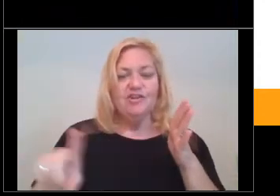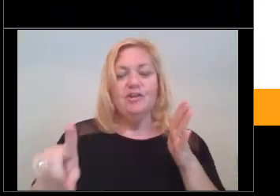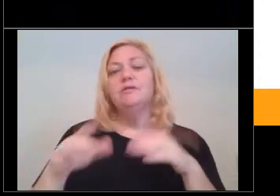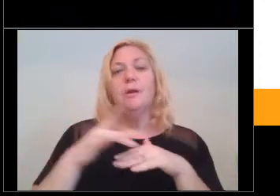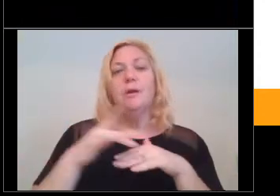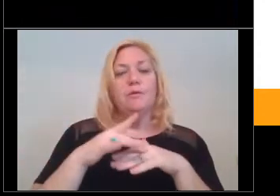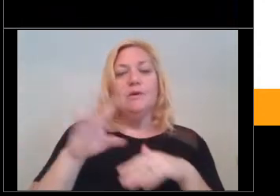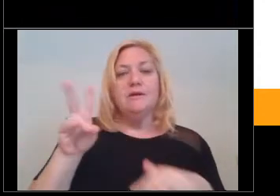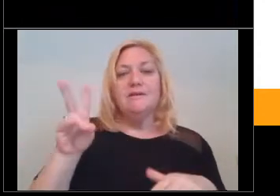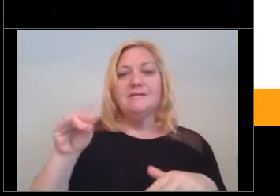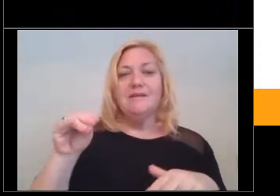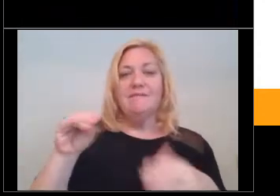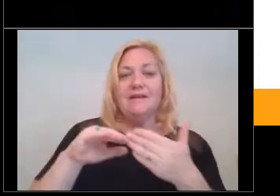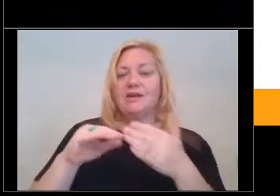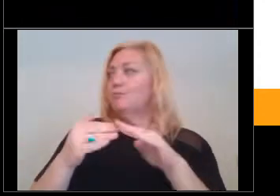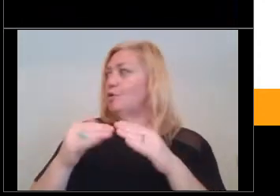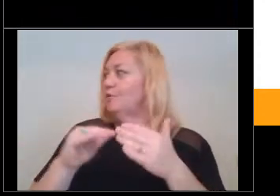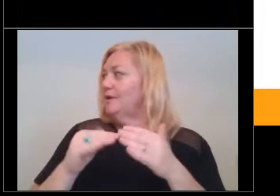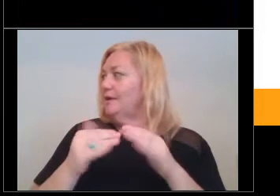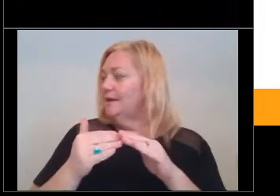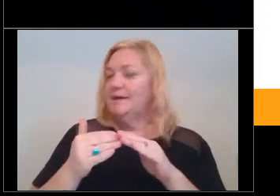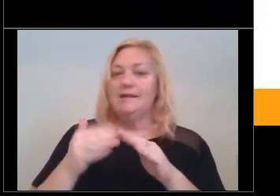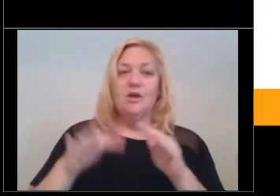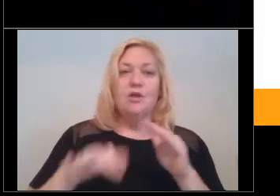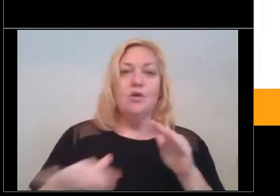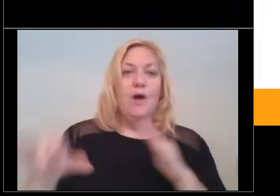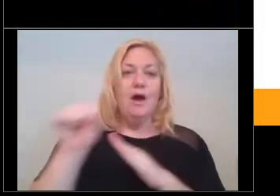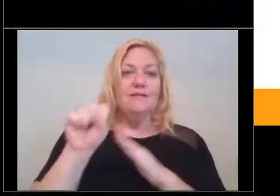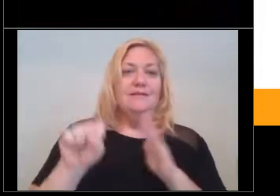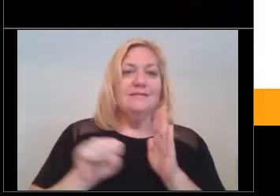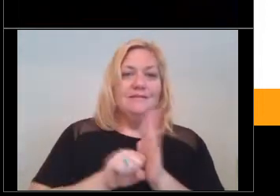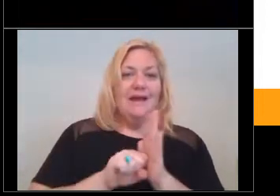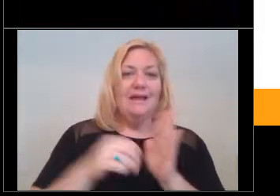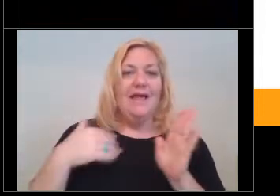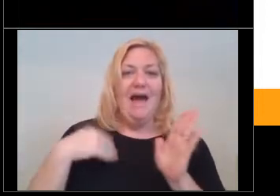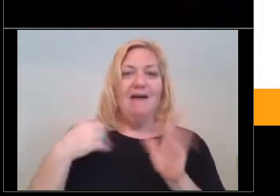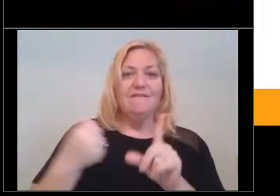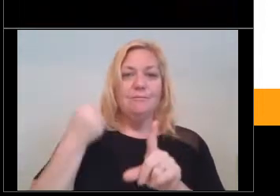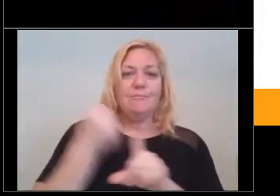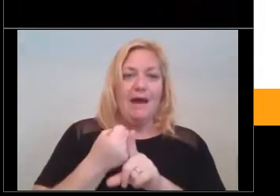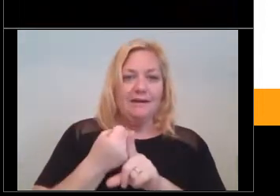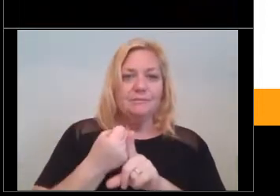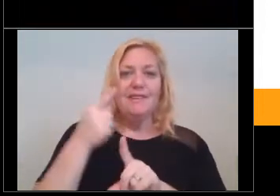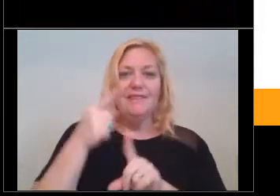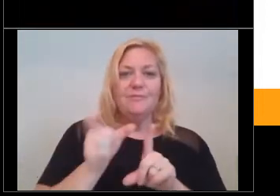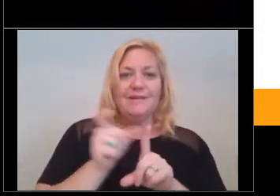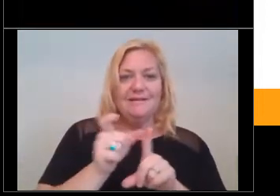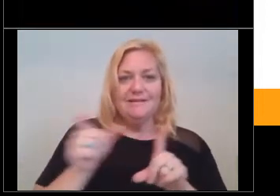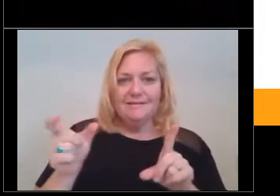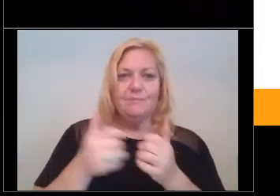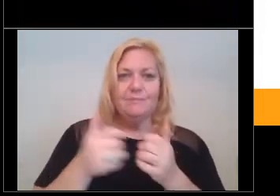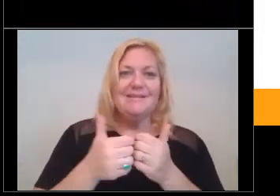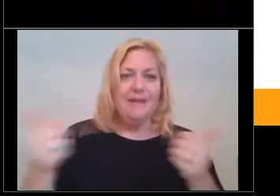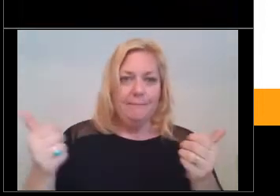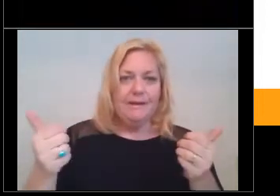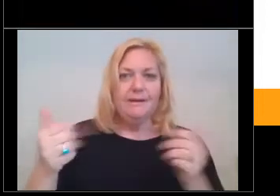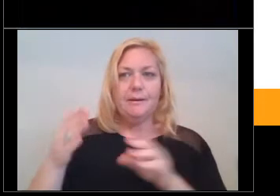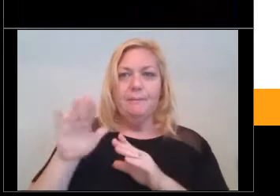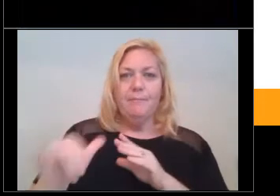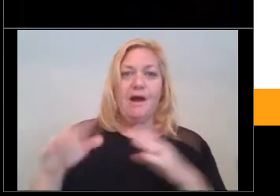70 communities throughout the state that have been impacted, that have been segmented, separated by our